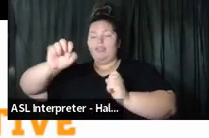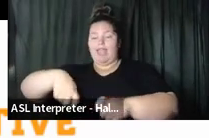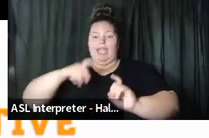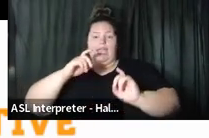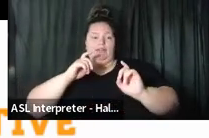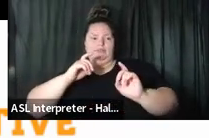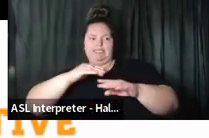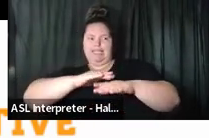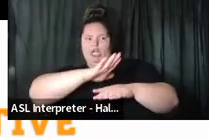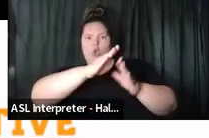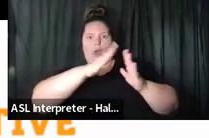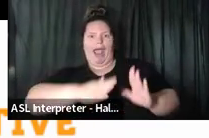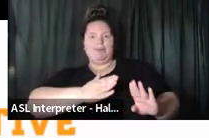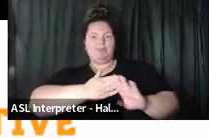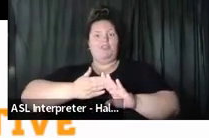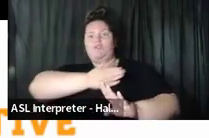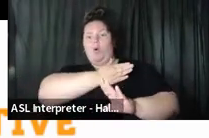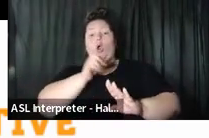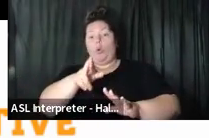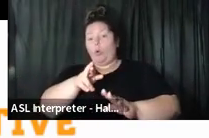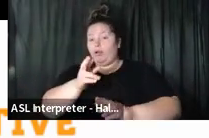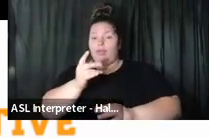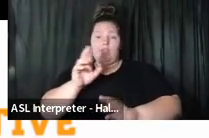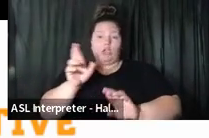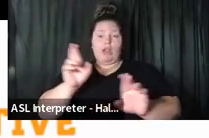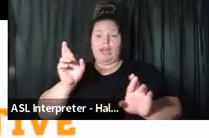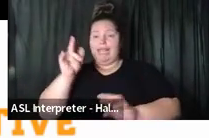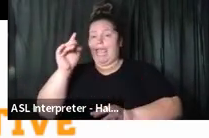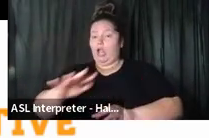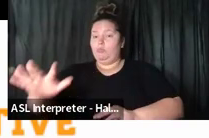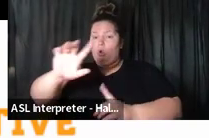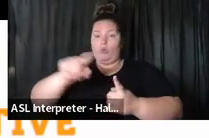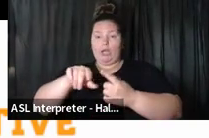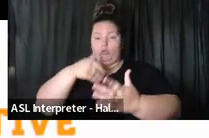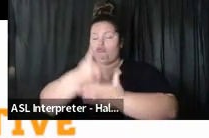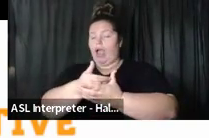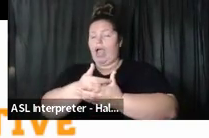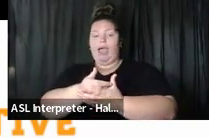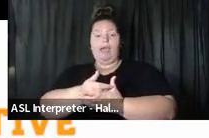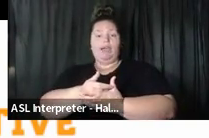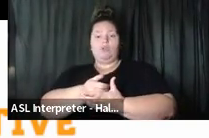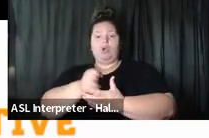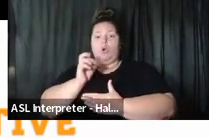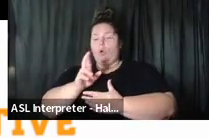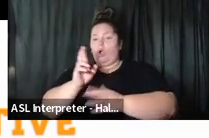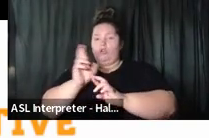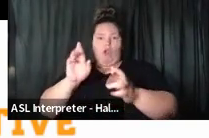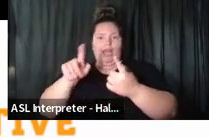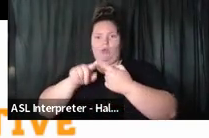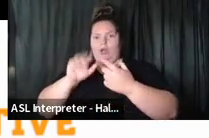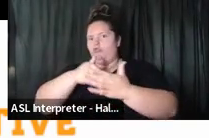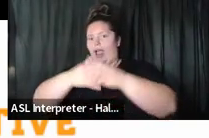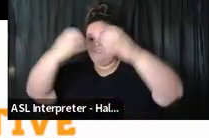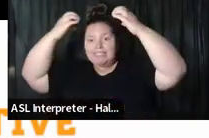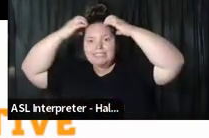or they can have it ready at the airport when you get there, or they can have it ready at the like Disney when you get to Disney,